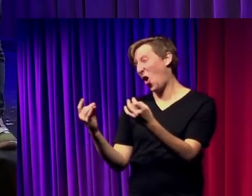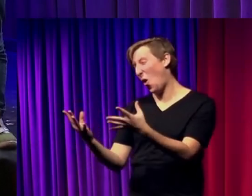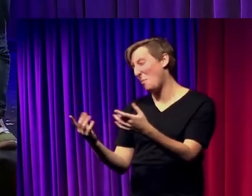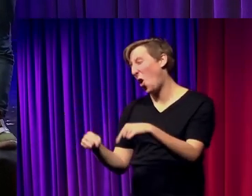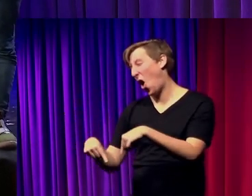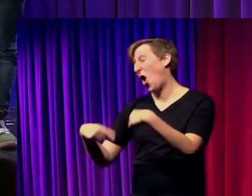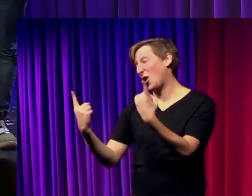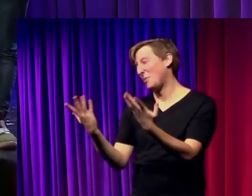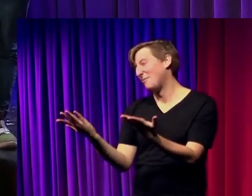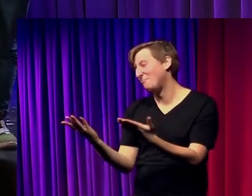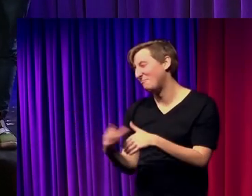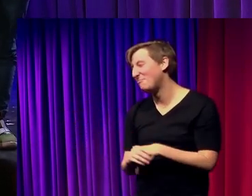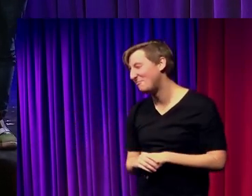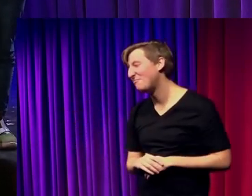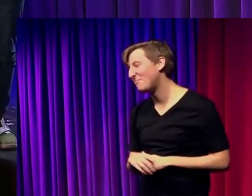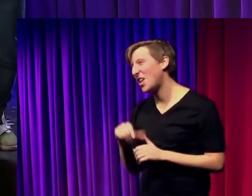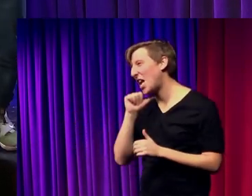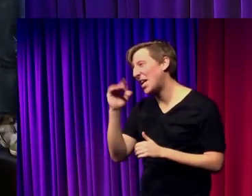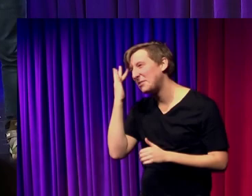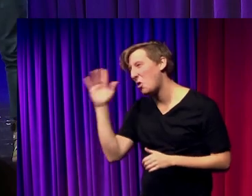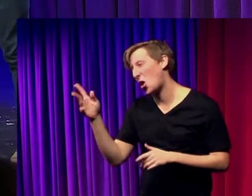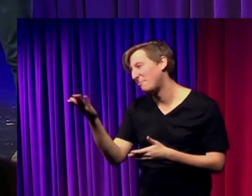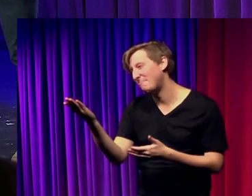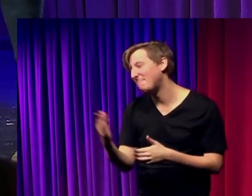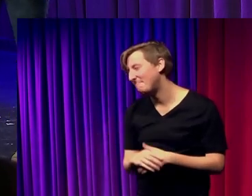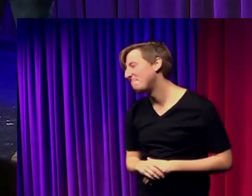Just sharing your favorite food about me.